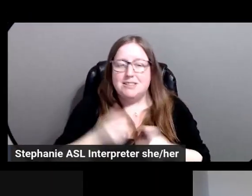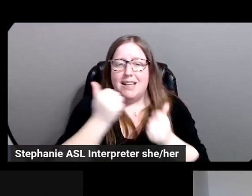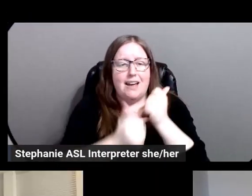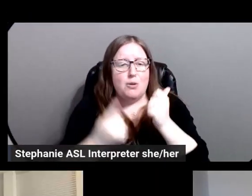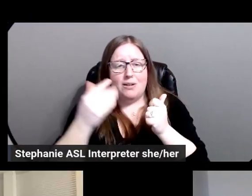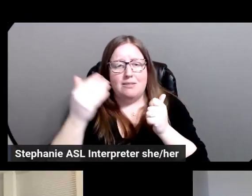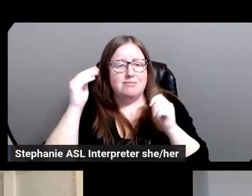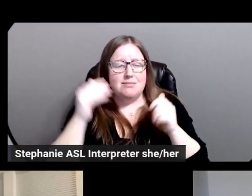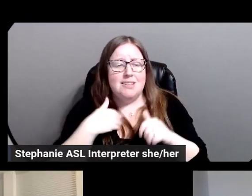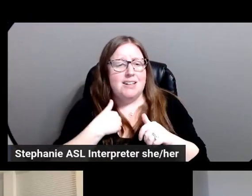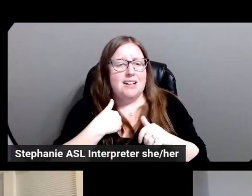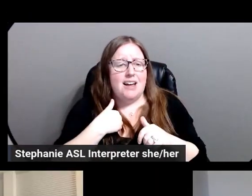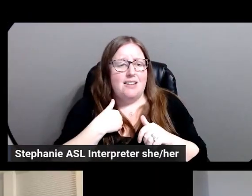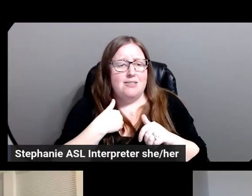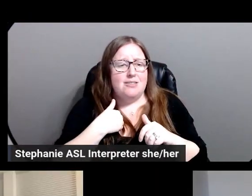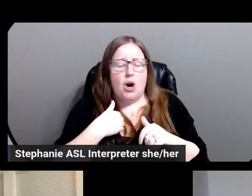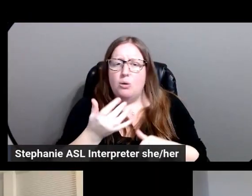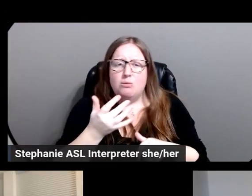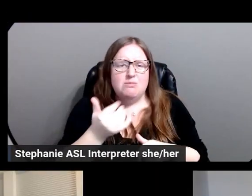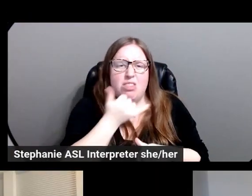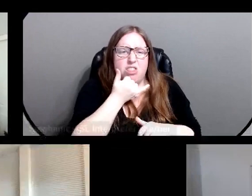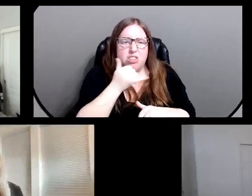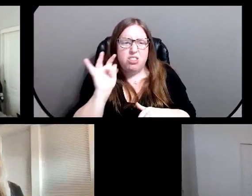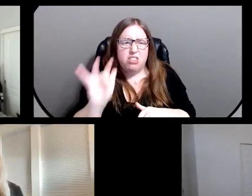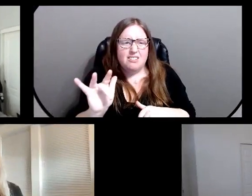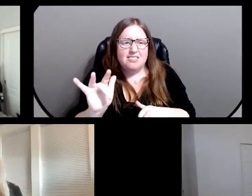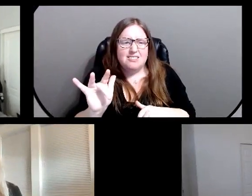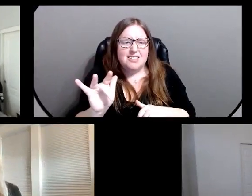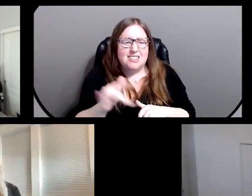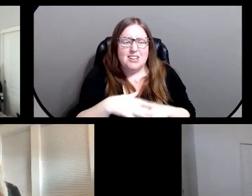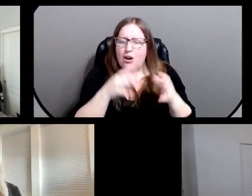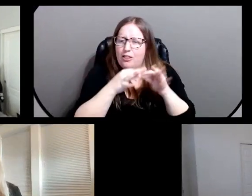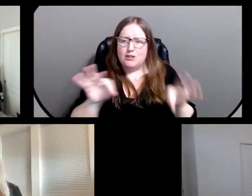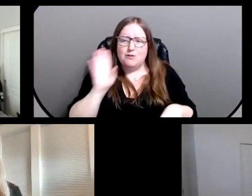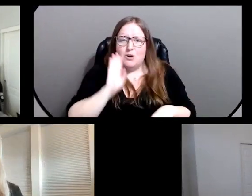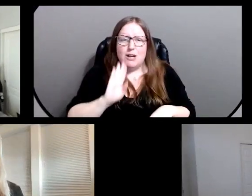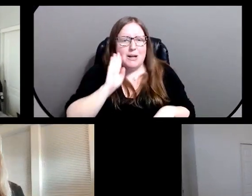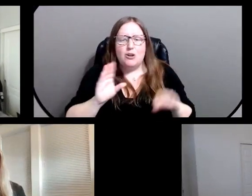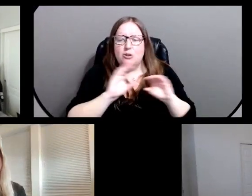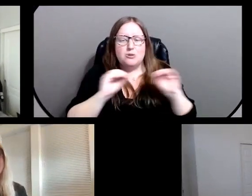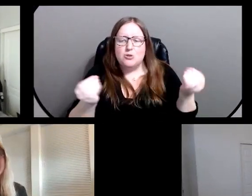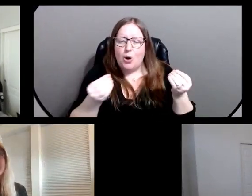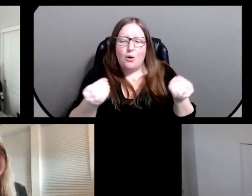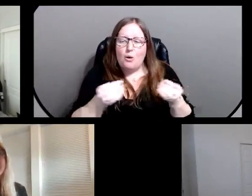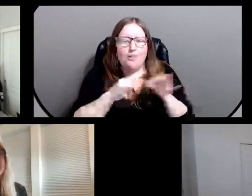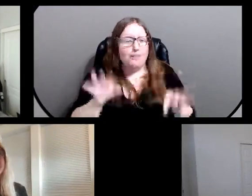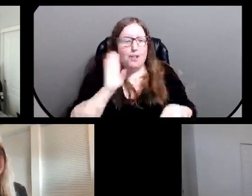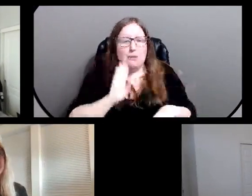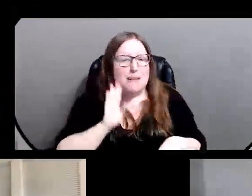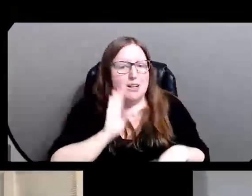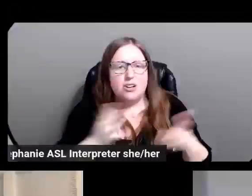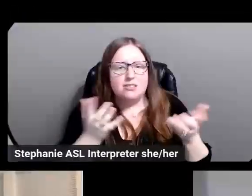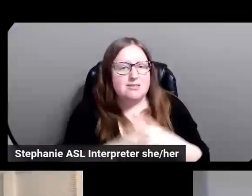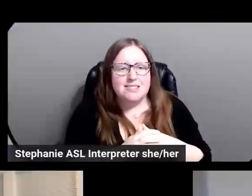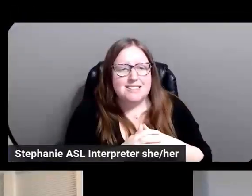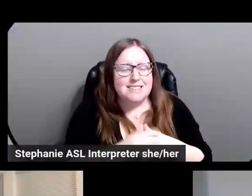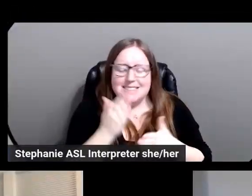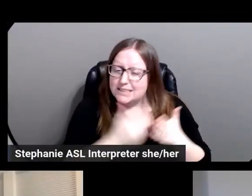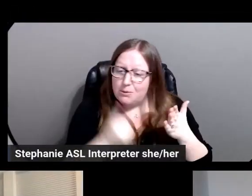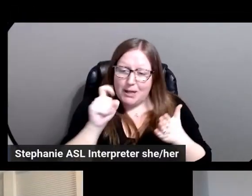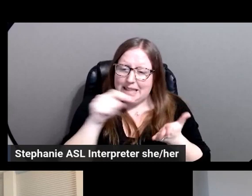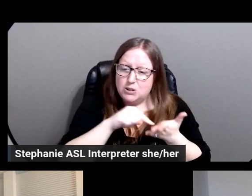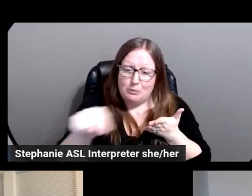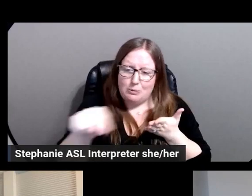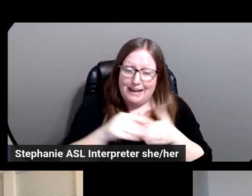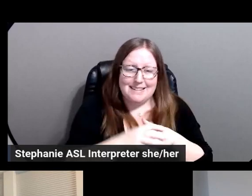wonderful, wrong button. Whoa, free beer. There's no such thing as a free beer. Someone pays for something. That's true. All